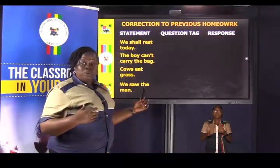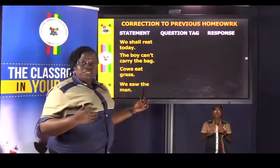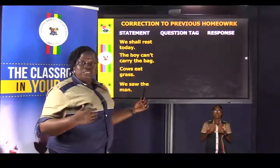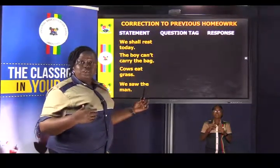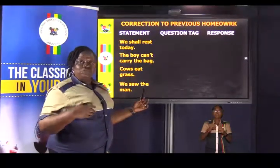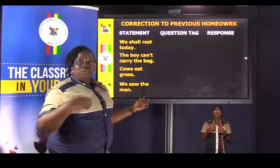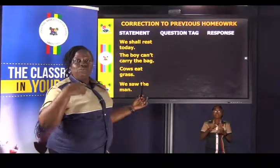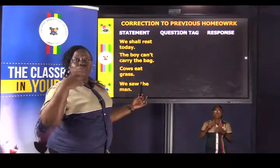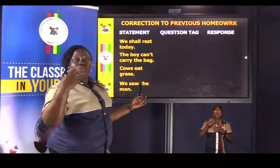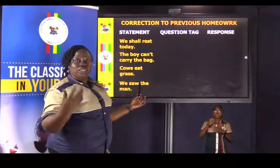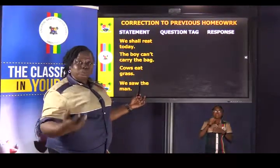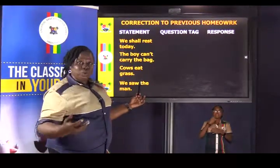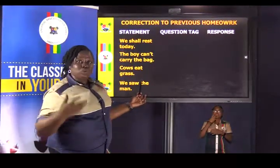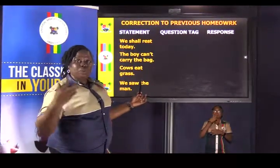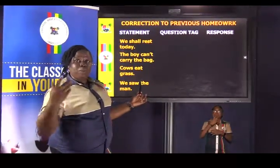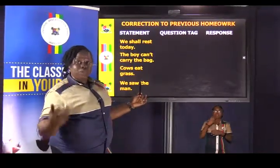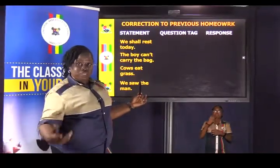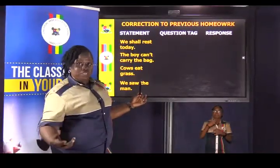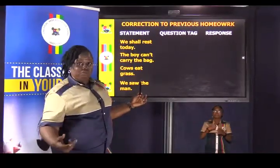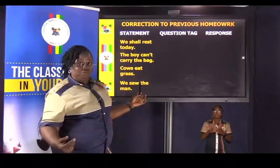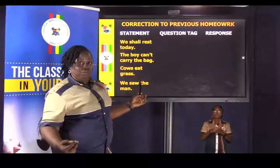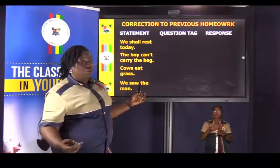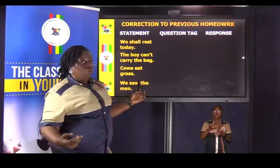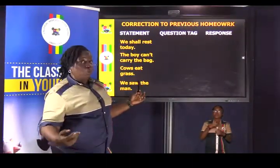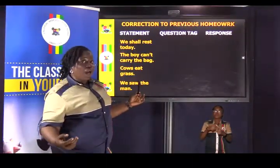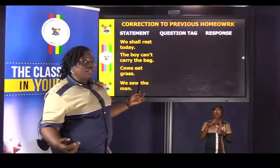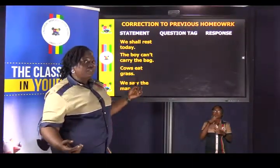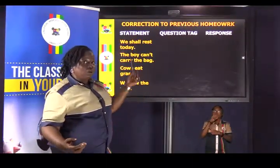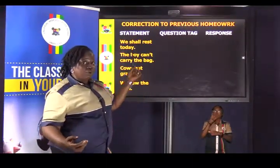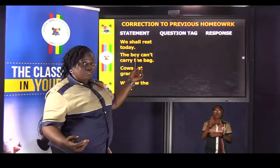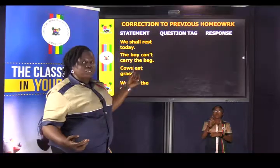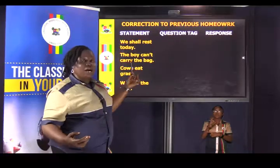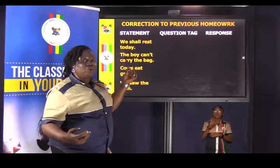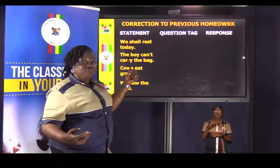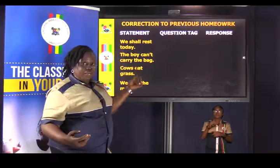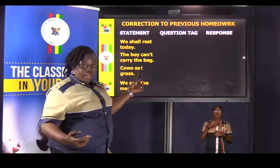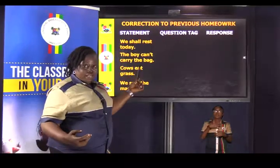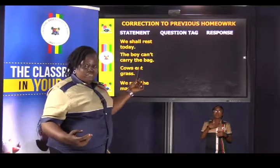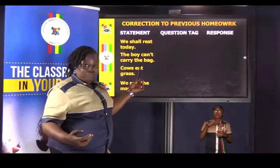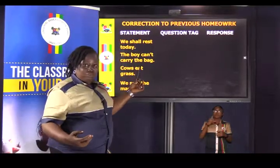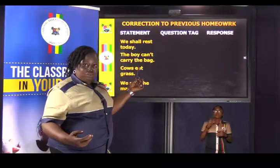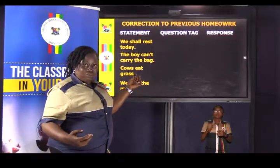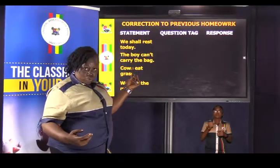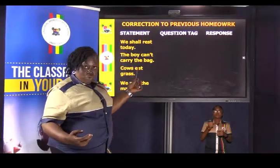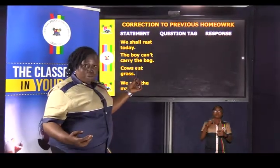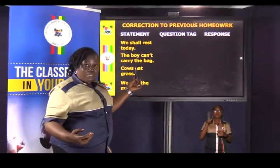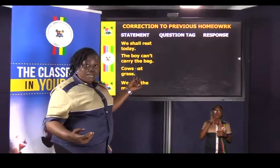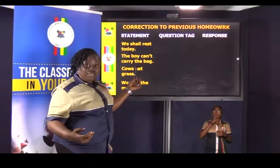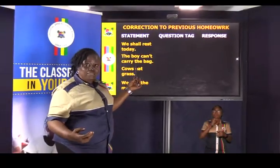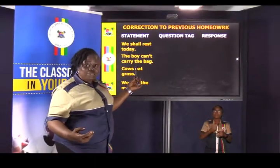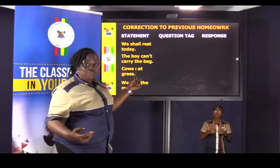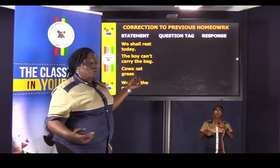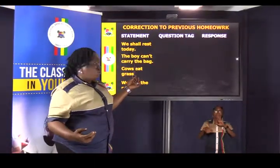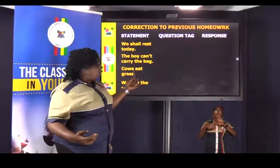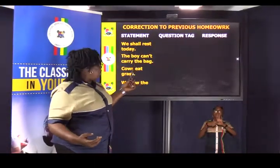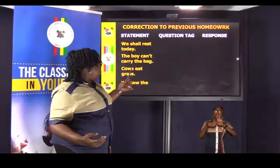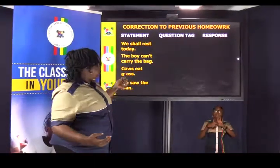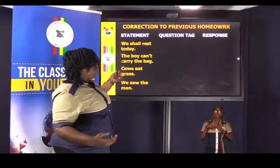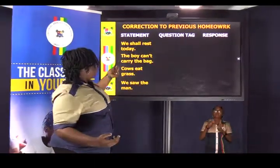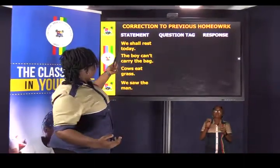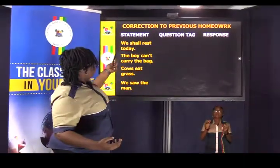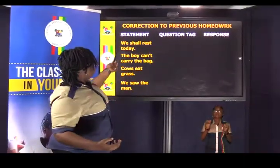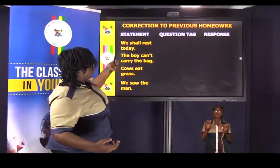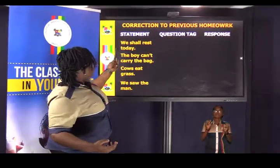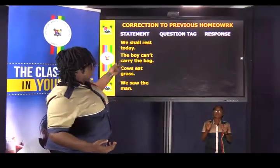it is positive, the response will be positive, while the question tag will be negative. You remember that?